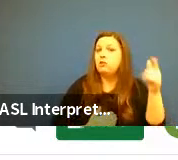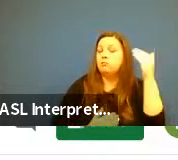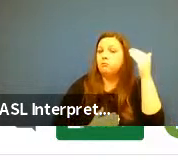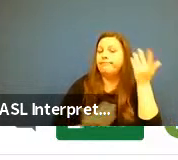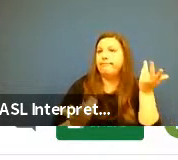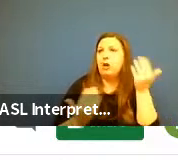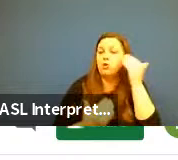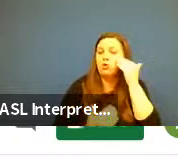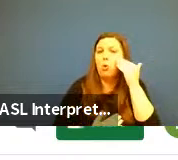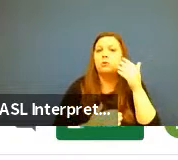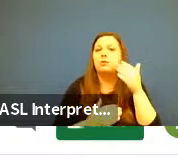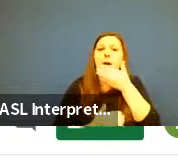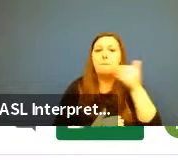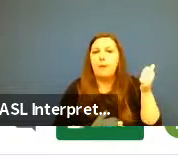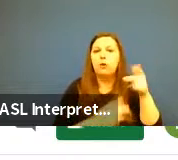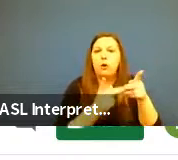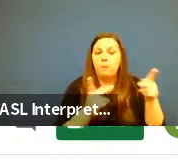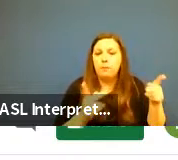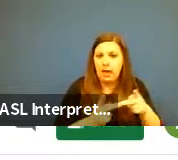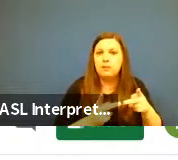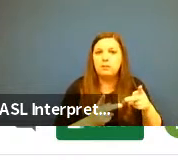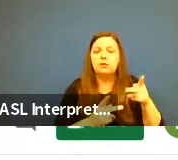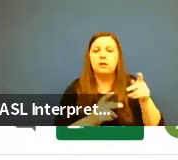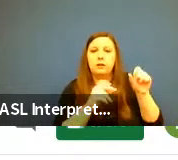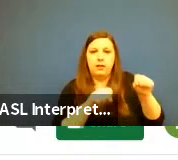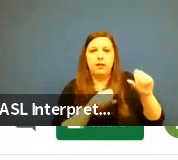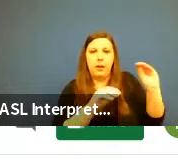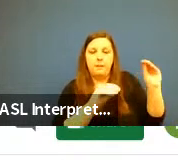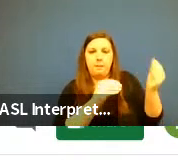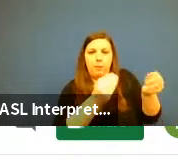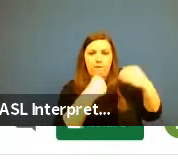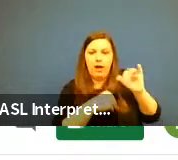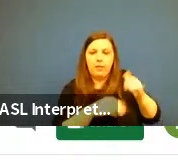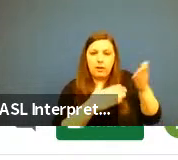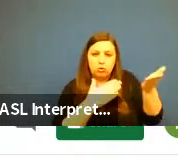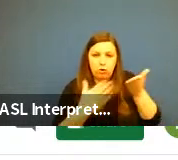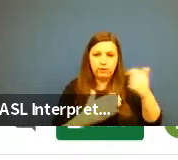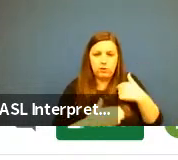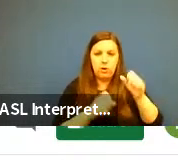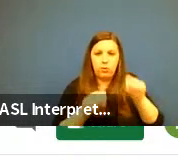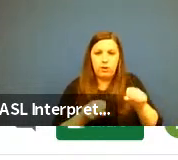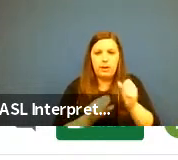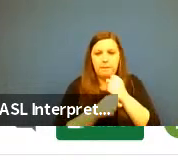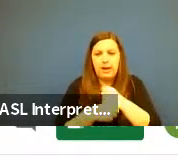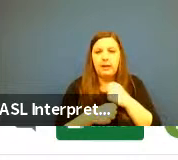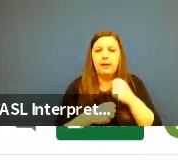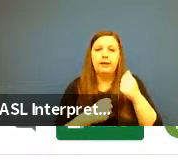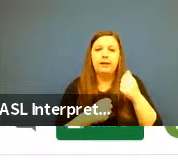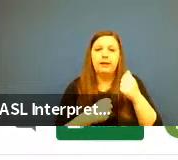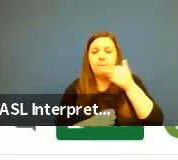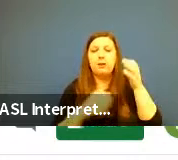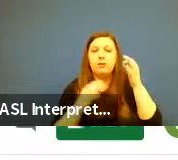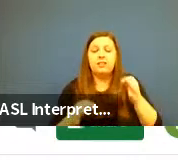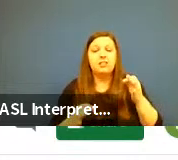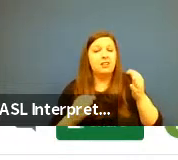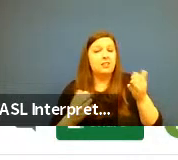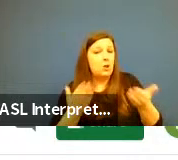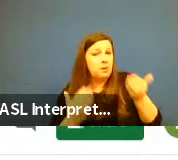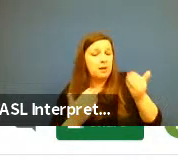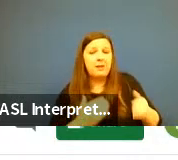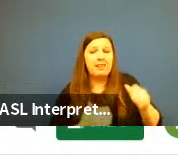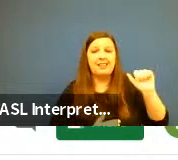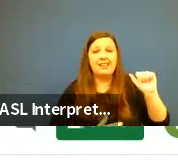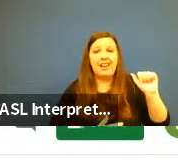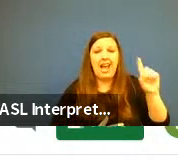better decision about this. So is there perhaps an ad hoc committee opportunity here to pursue bringing a recommendation